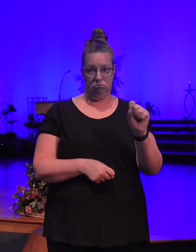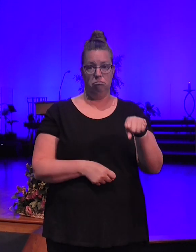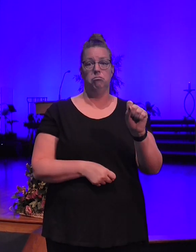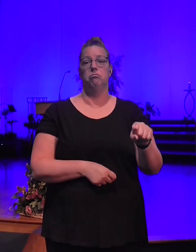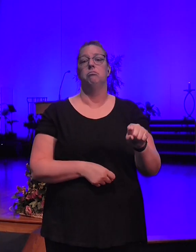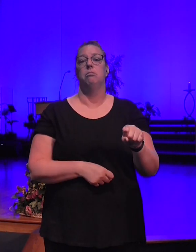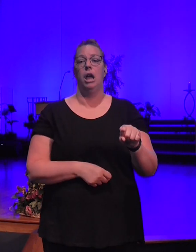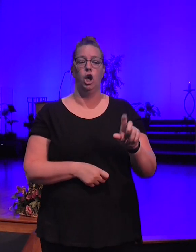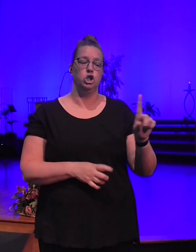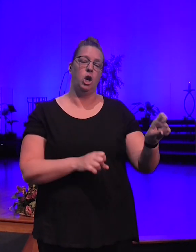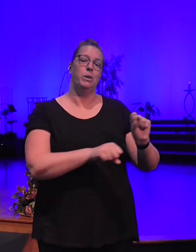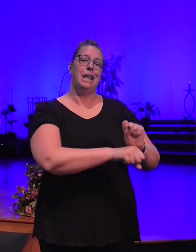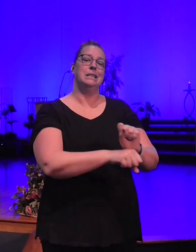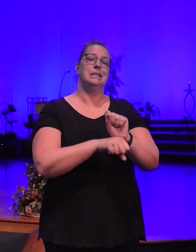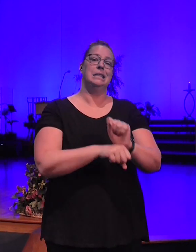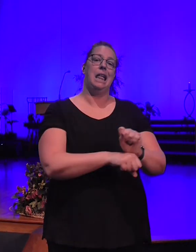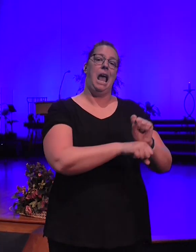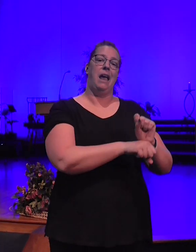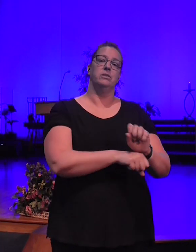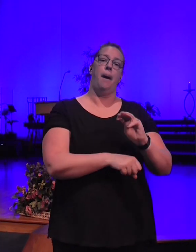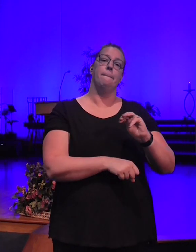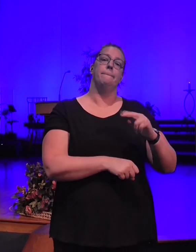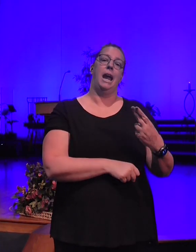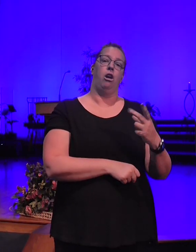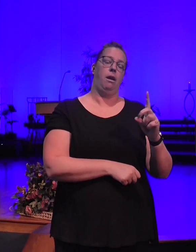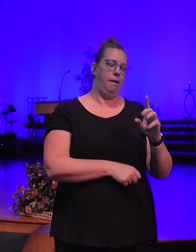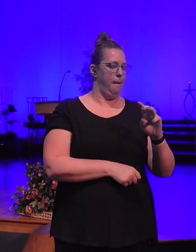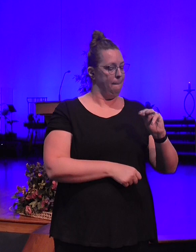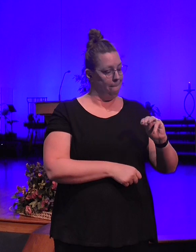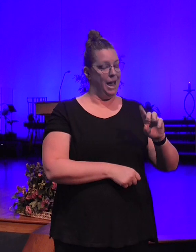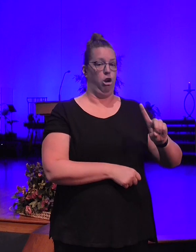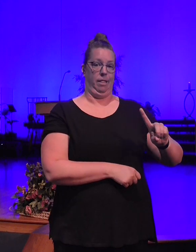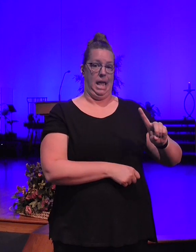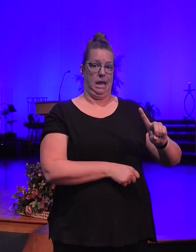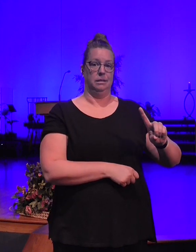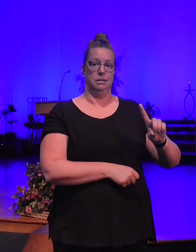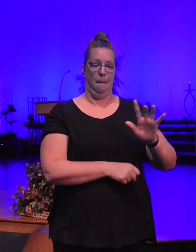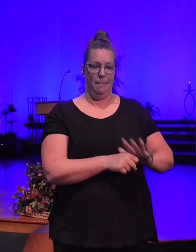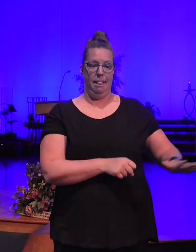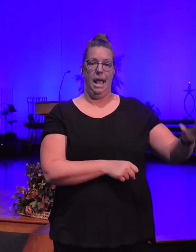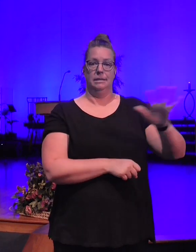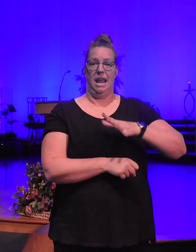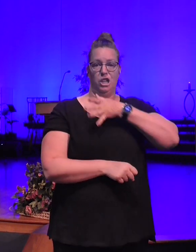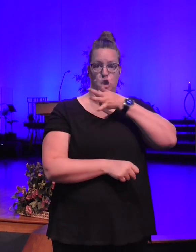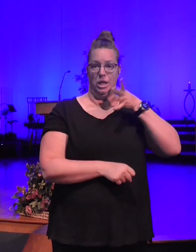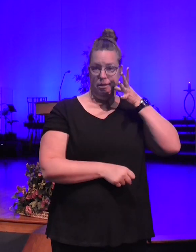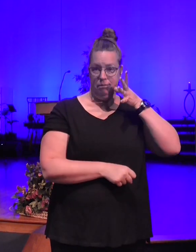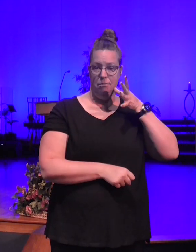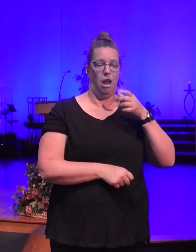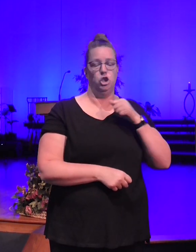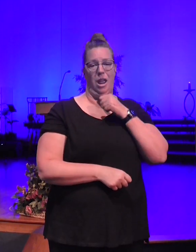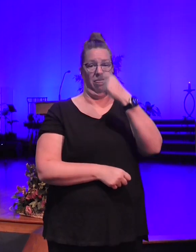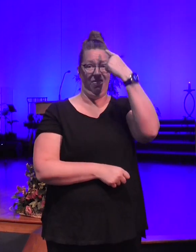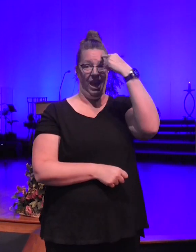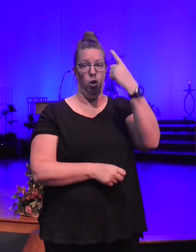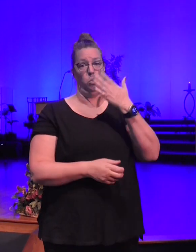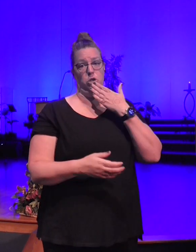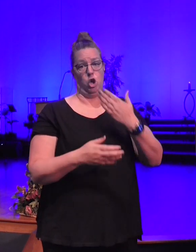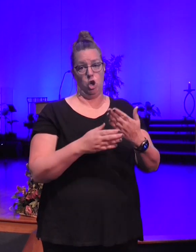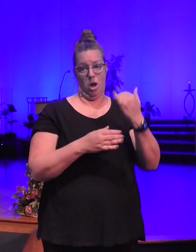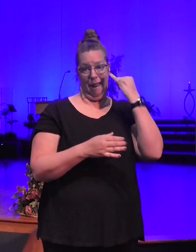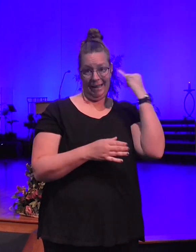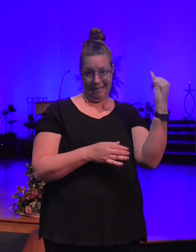was enslaved on a Maryland plantation, and she didn't think that was such a good idea, so she escaped